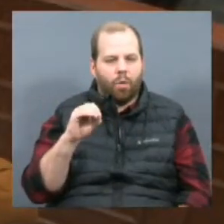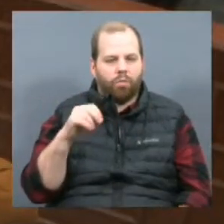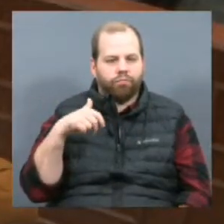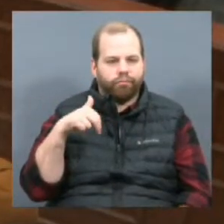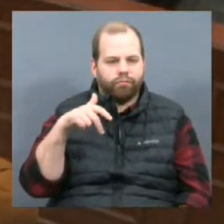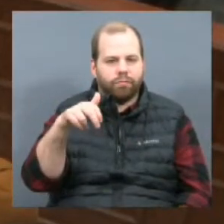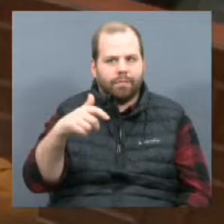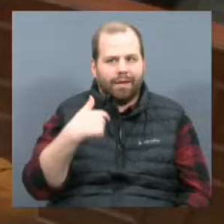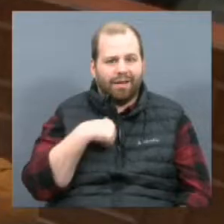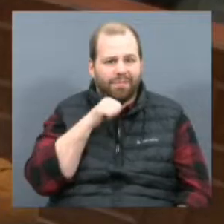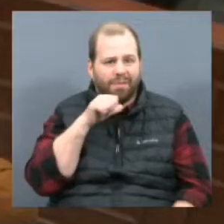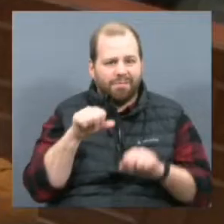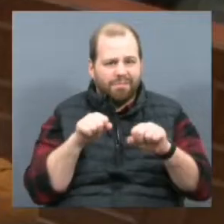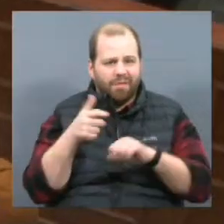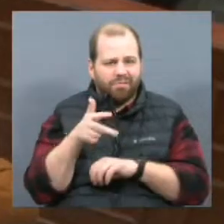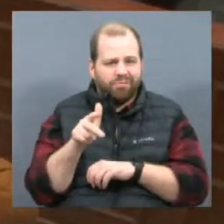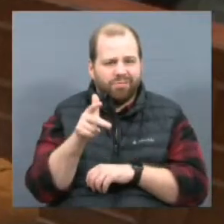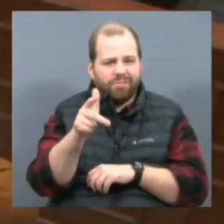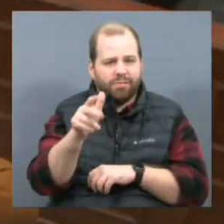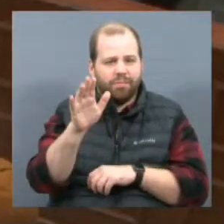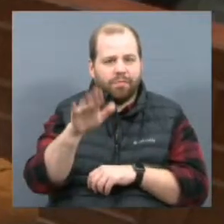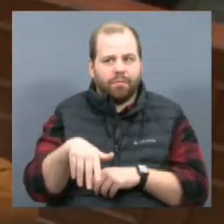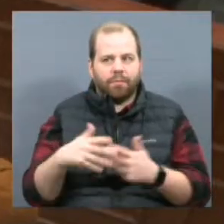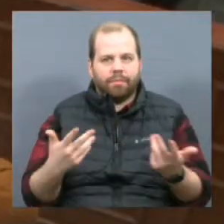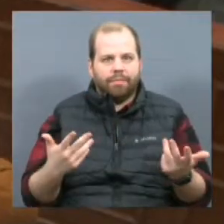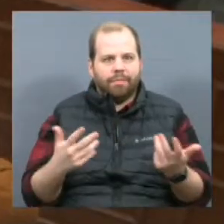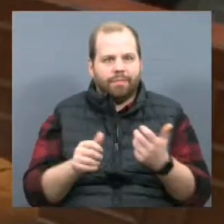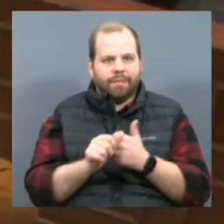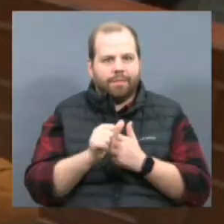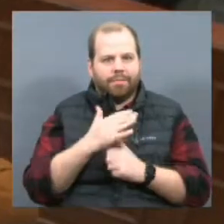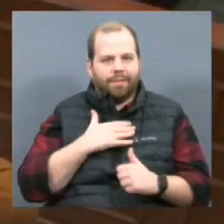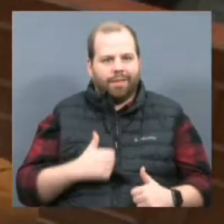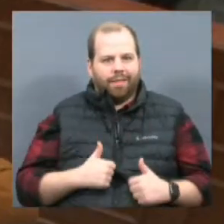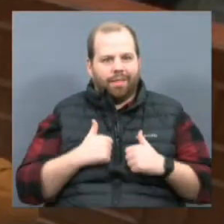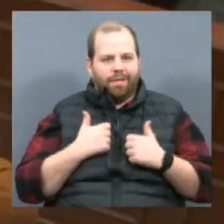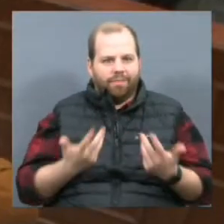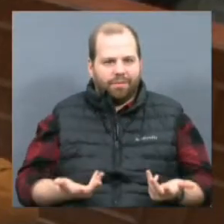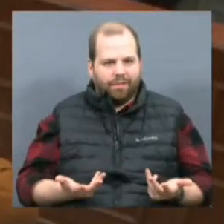ride my bike to Costco. I'd take my life into my hands. My kids,